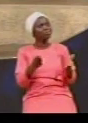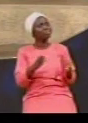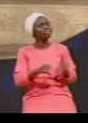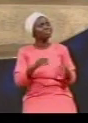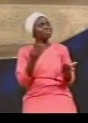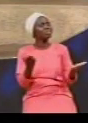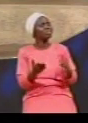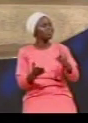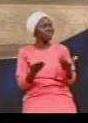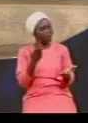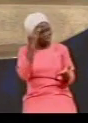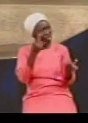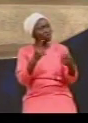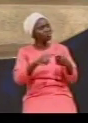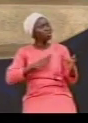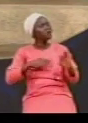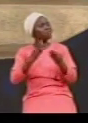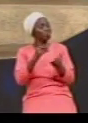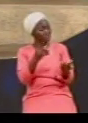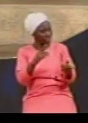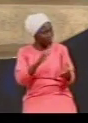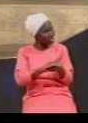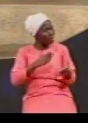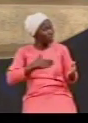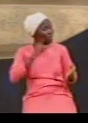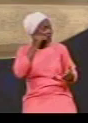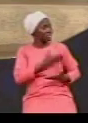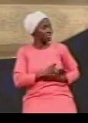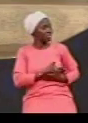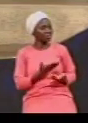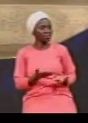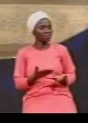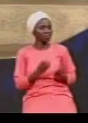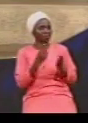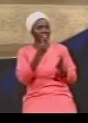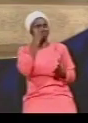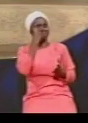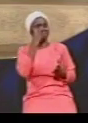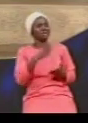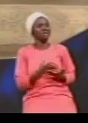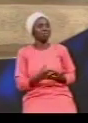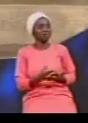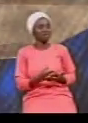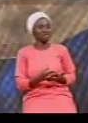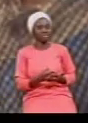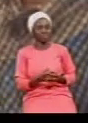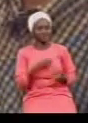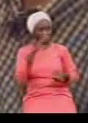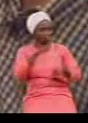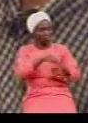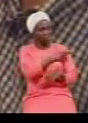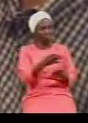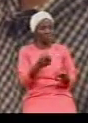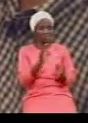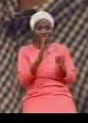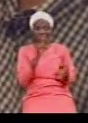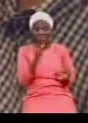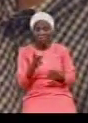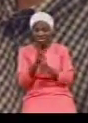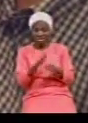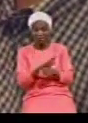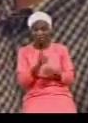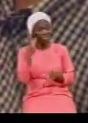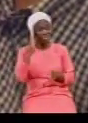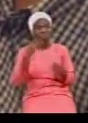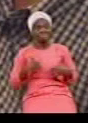family? You want to get my daughter? He'll bully on you. If you're not careful, you'll give up. But now you know,